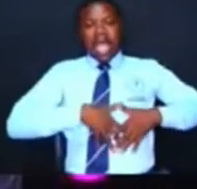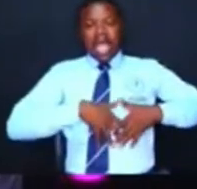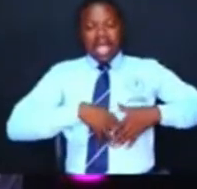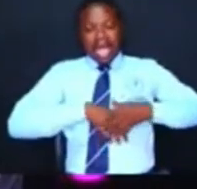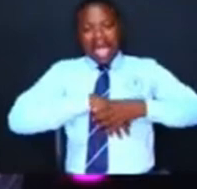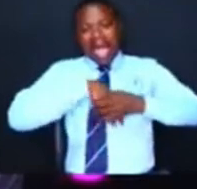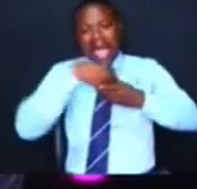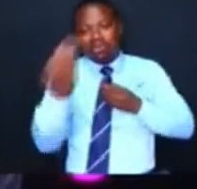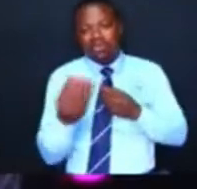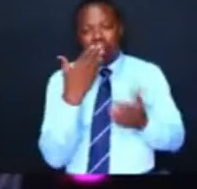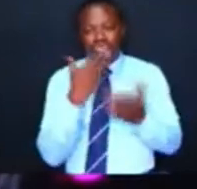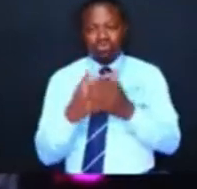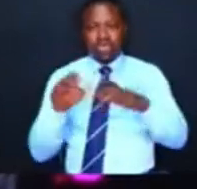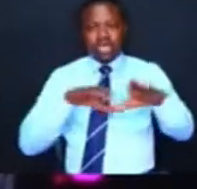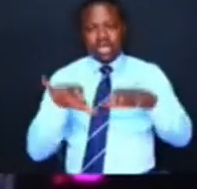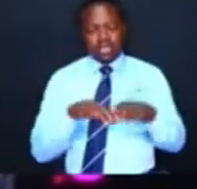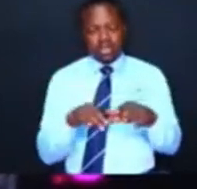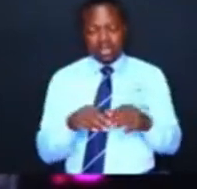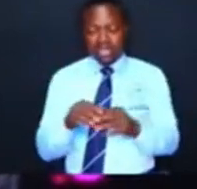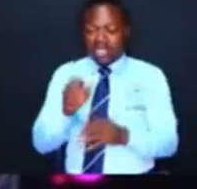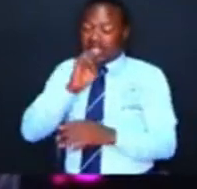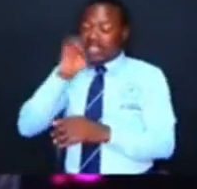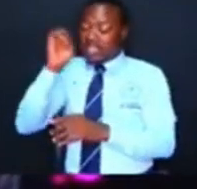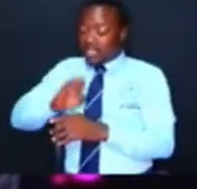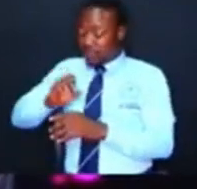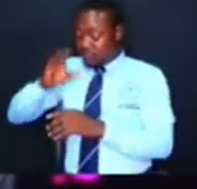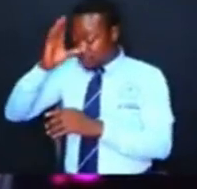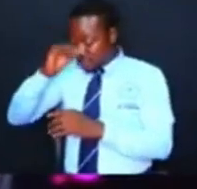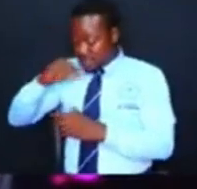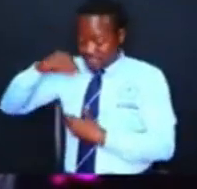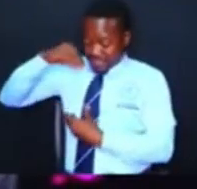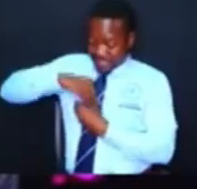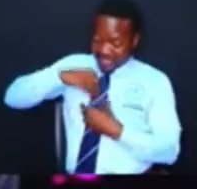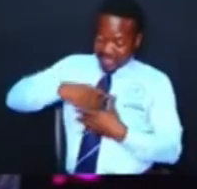evil things out of the evil stored up in his